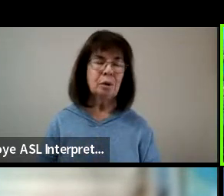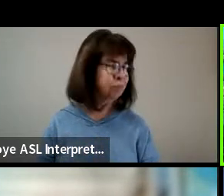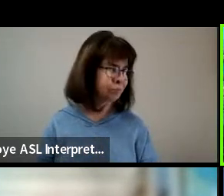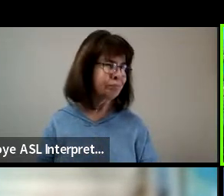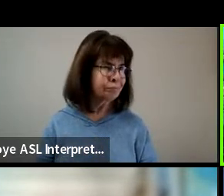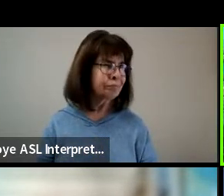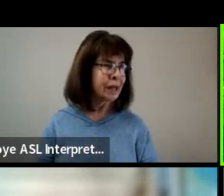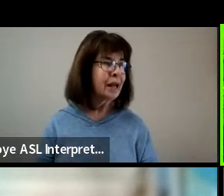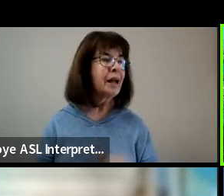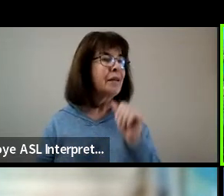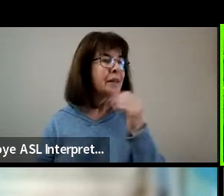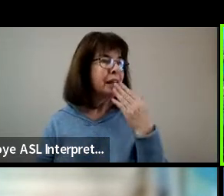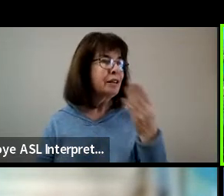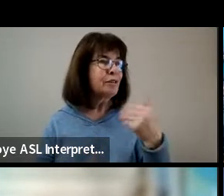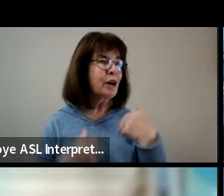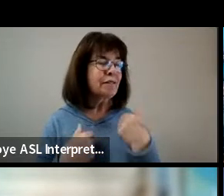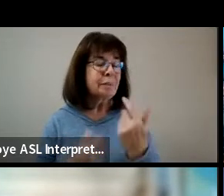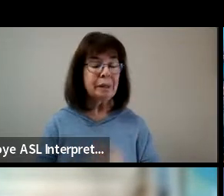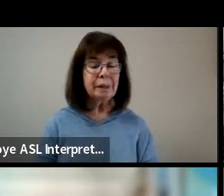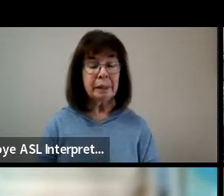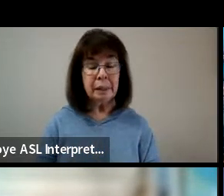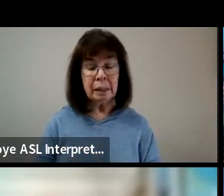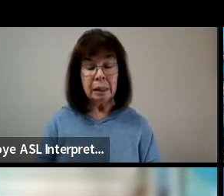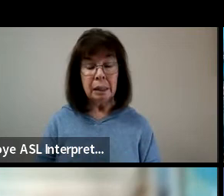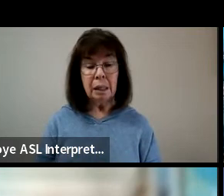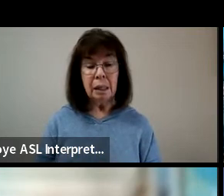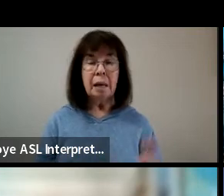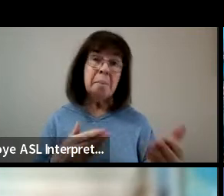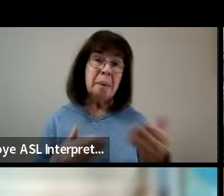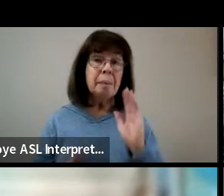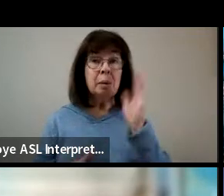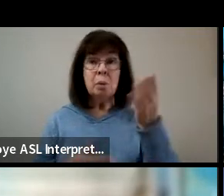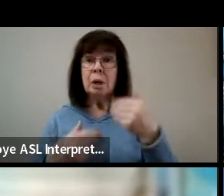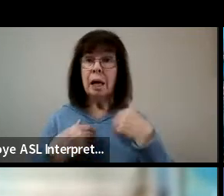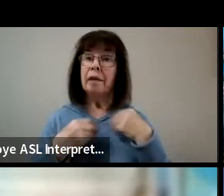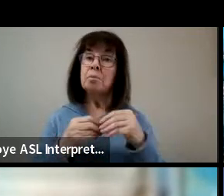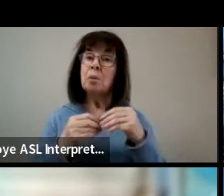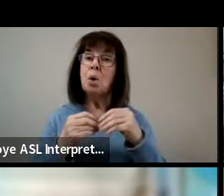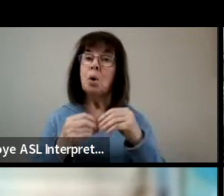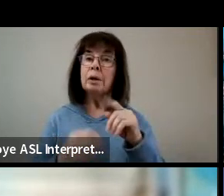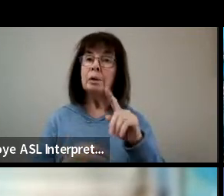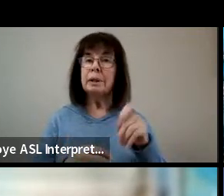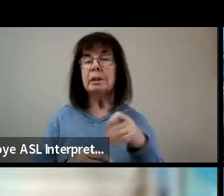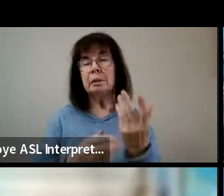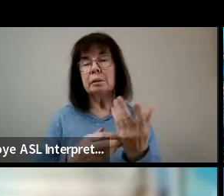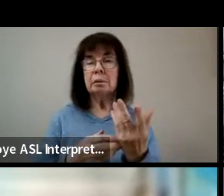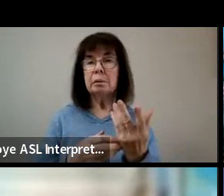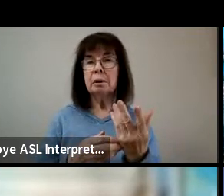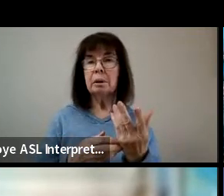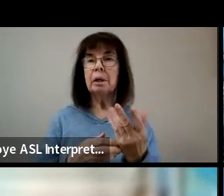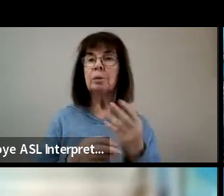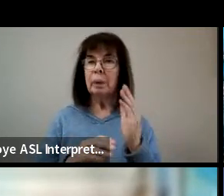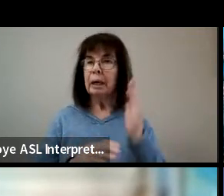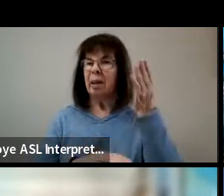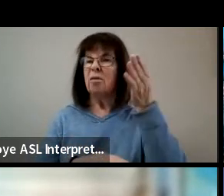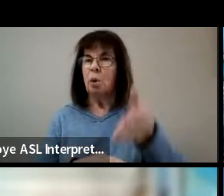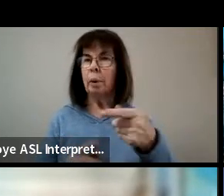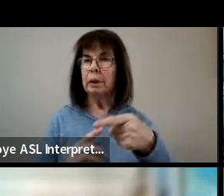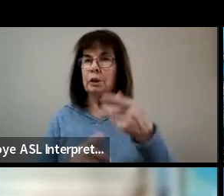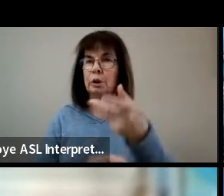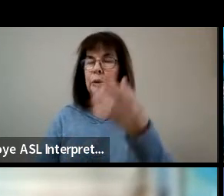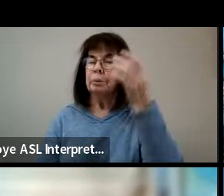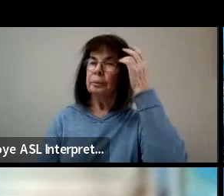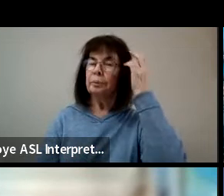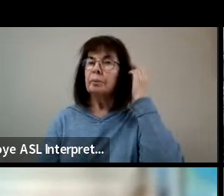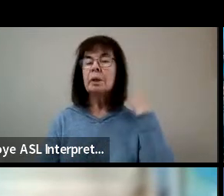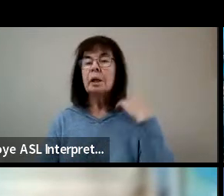me. There may be a couple of other questions, and if you have to jump off, we can forward questions to you.